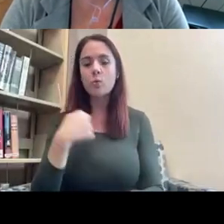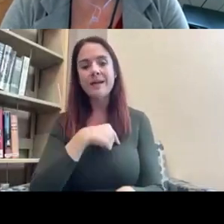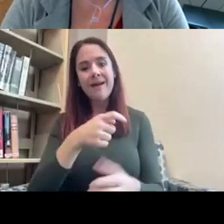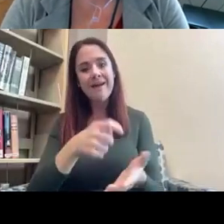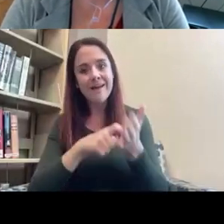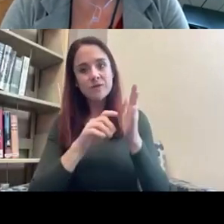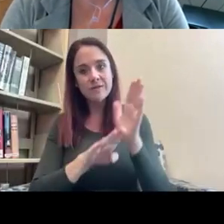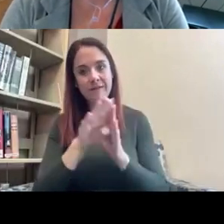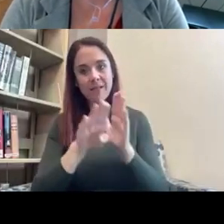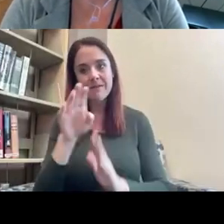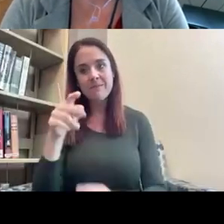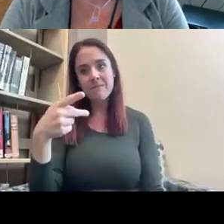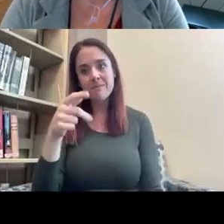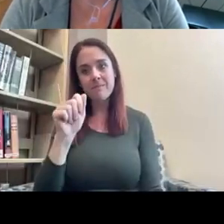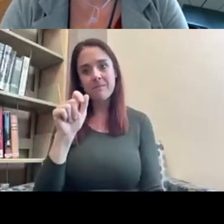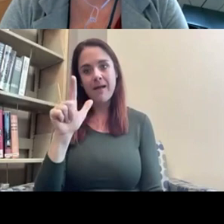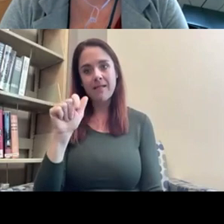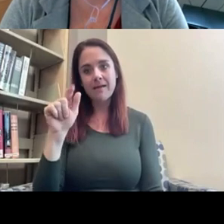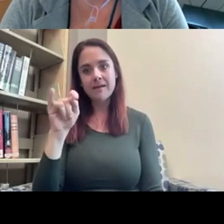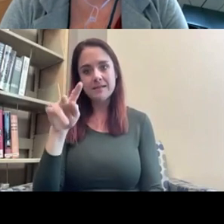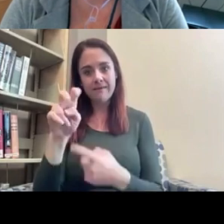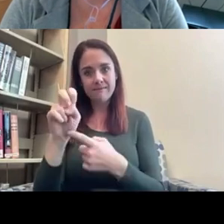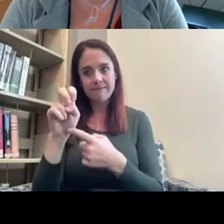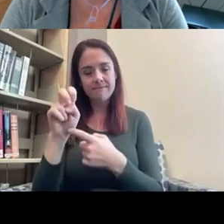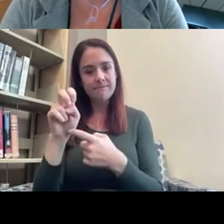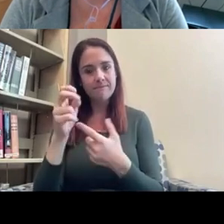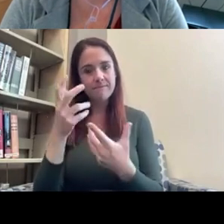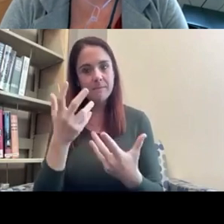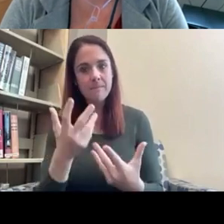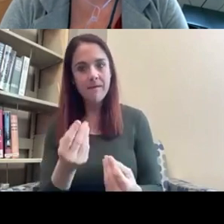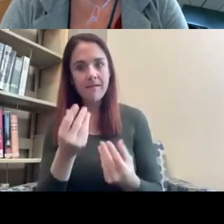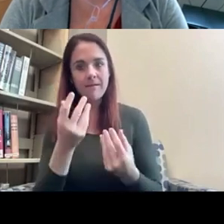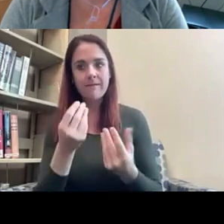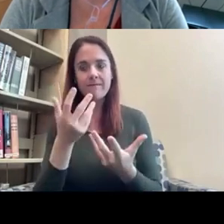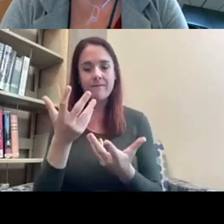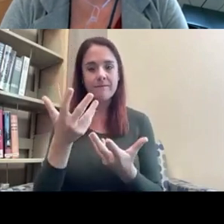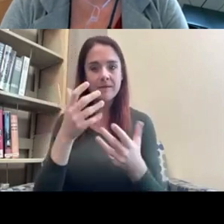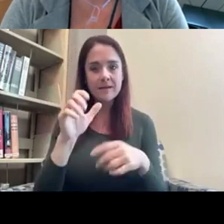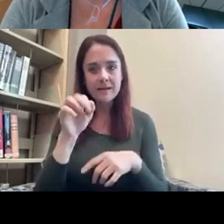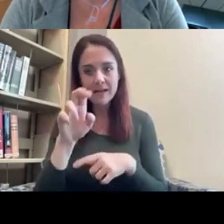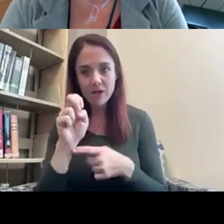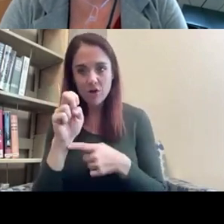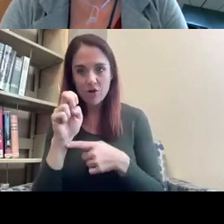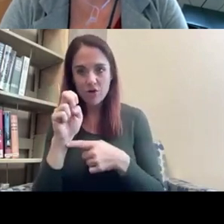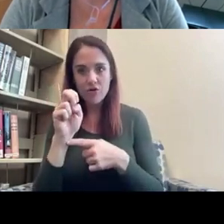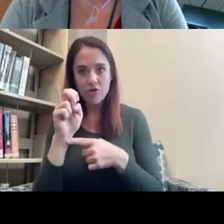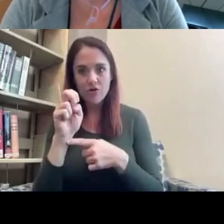a palliative care set of interventions.